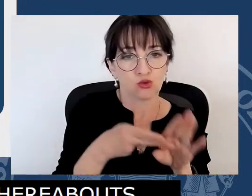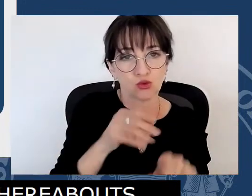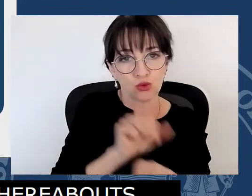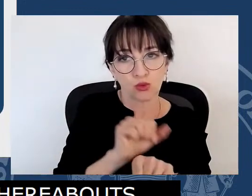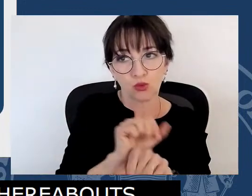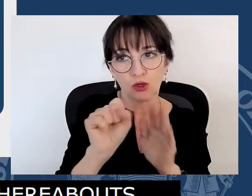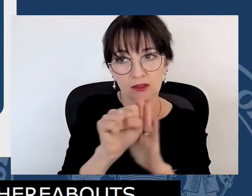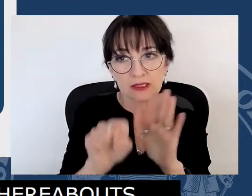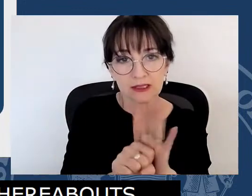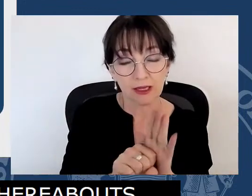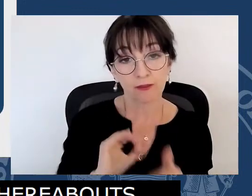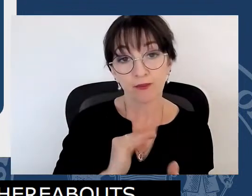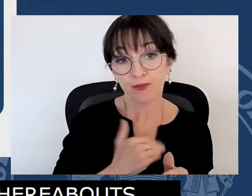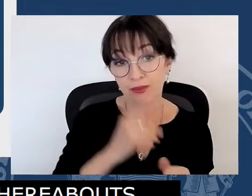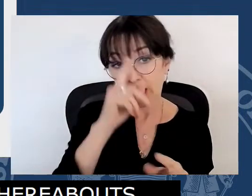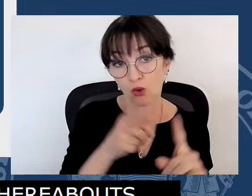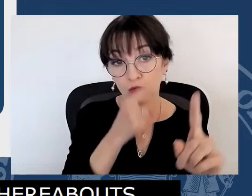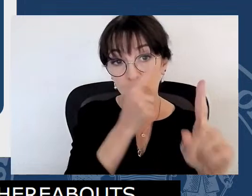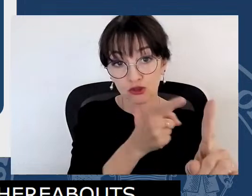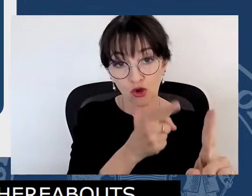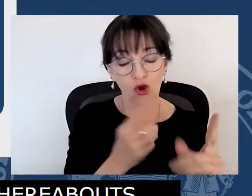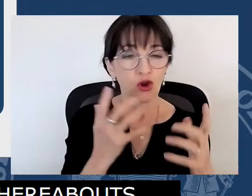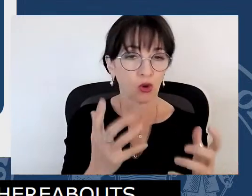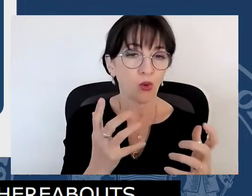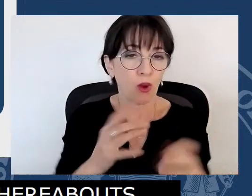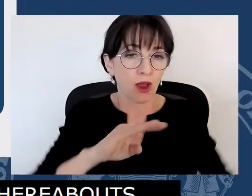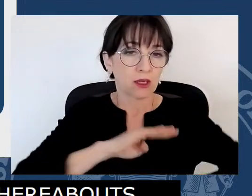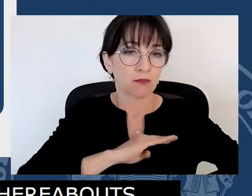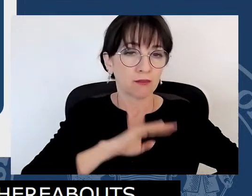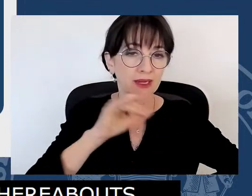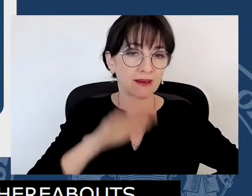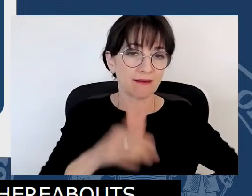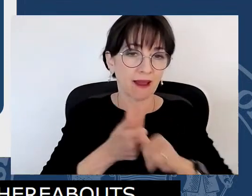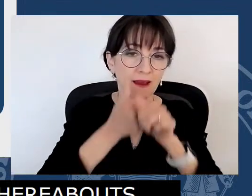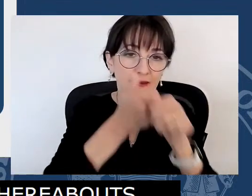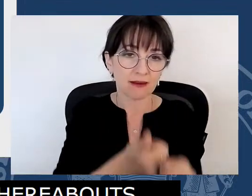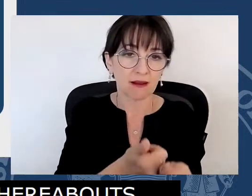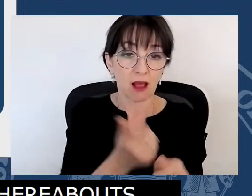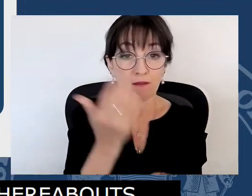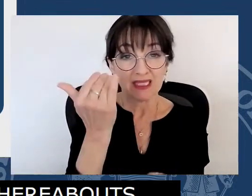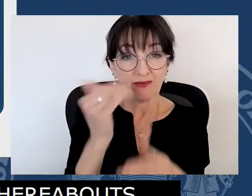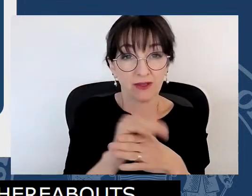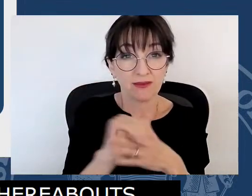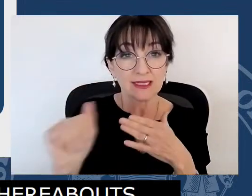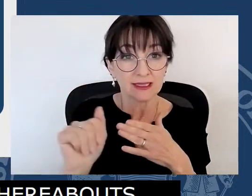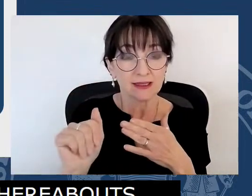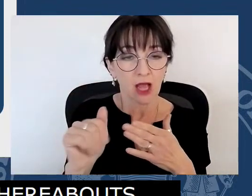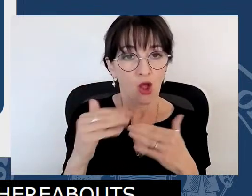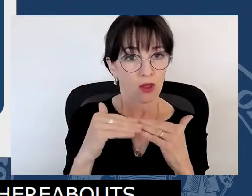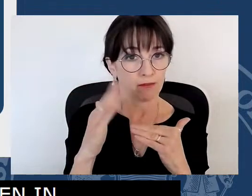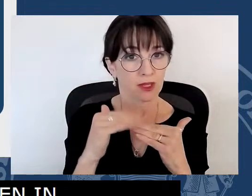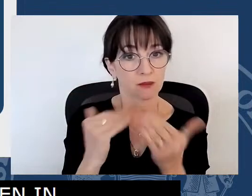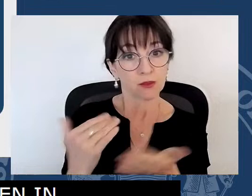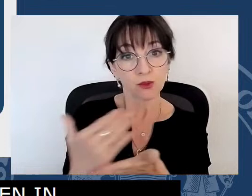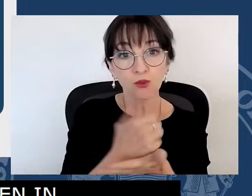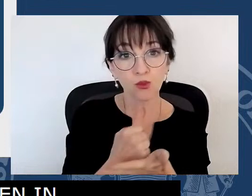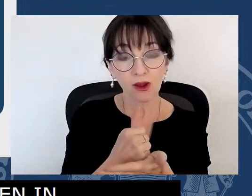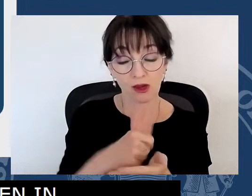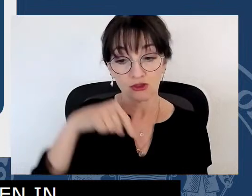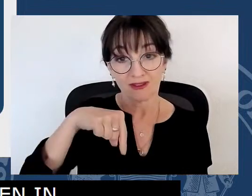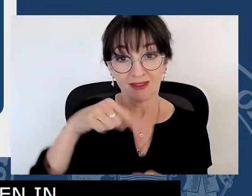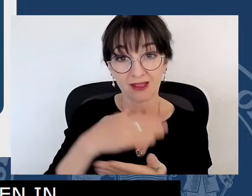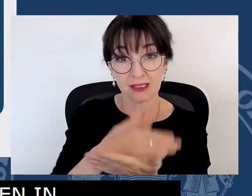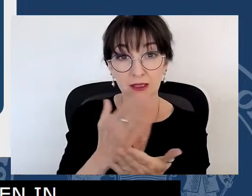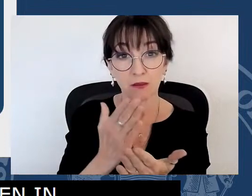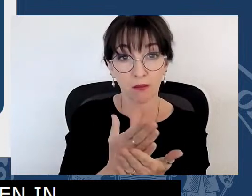in compliance with the $15 minimum wage for our merit and full-time state employees, and this budget does accomplish that